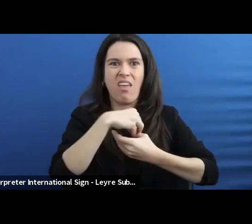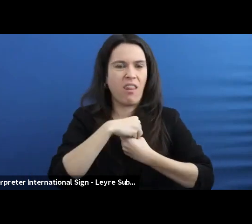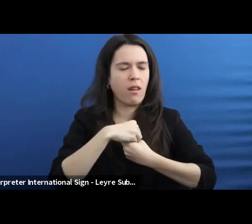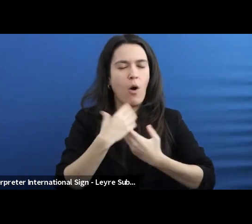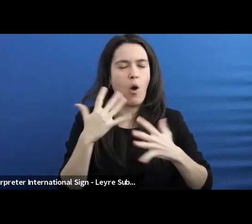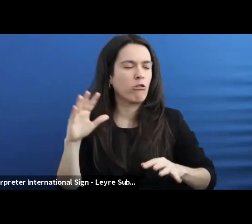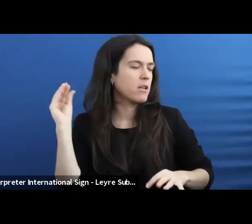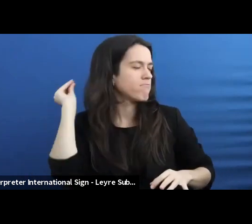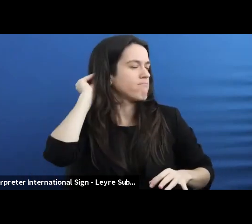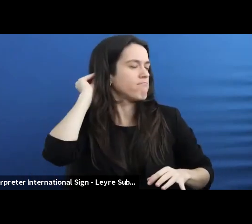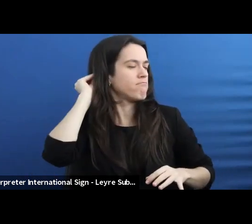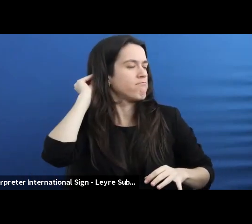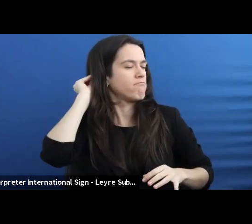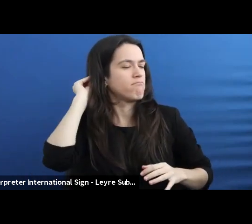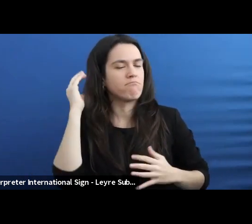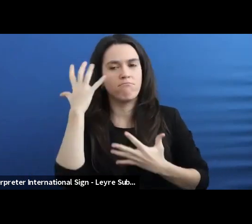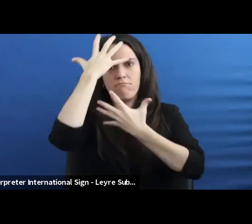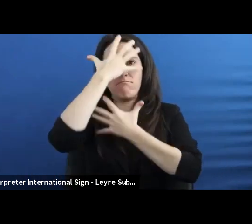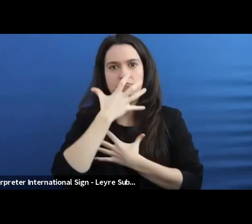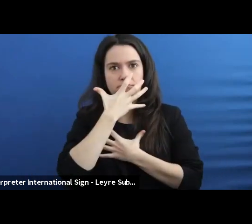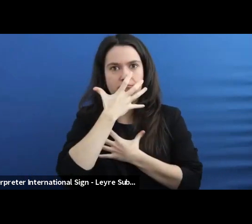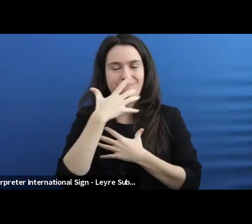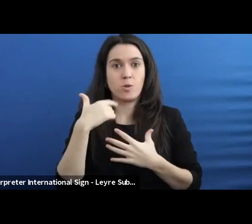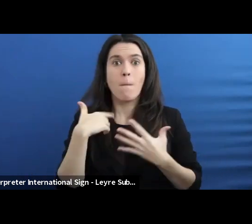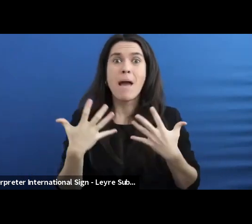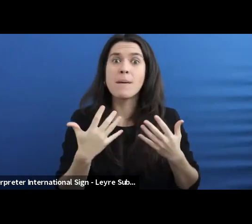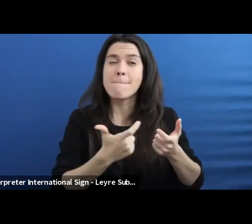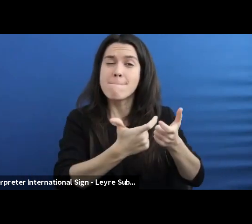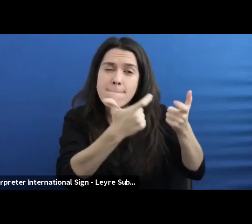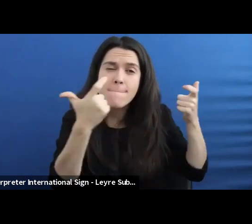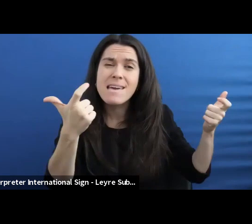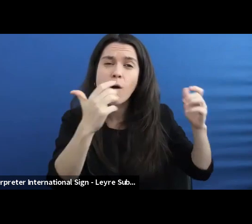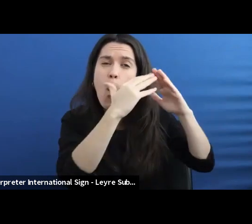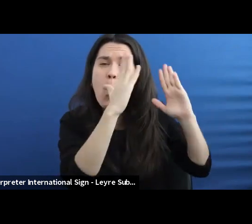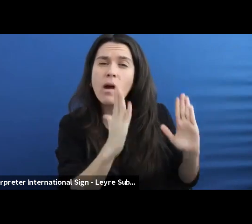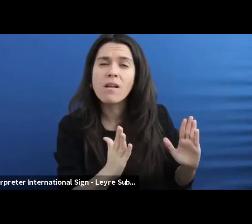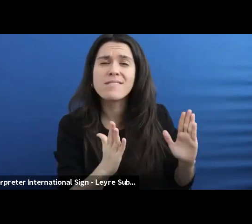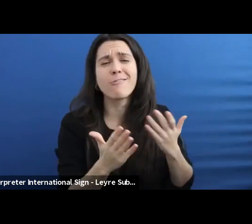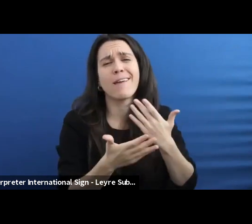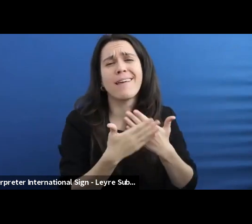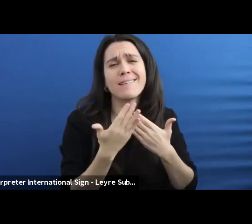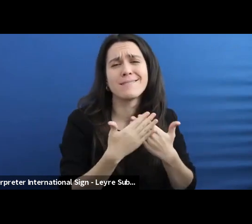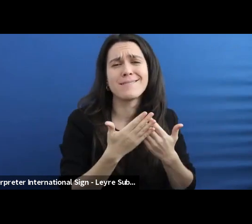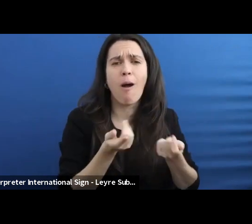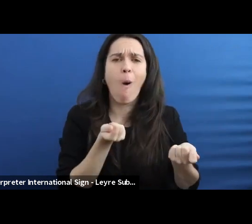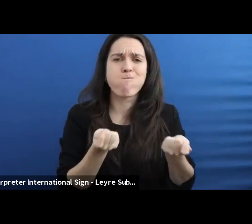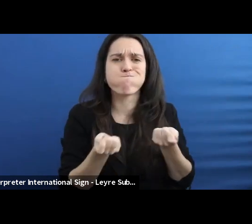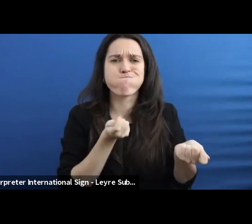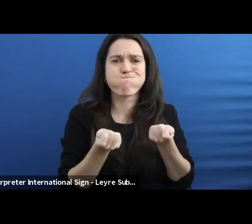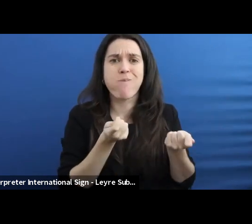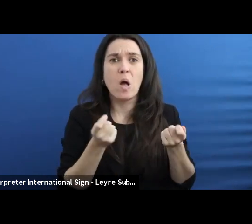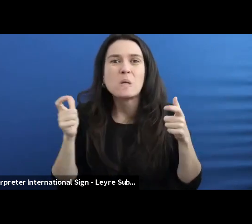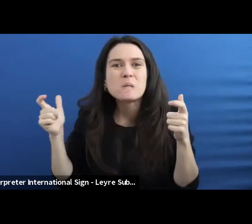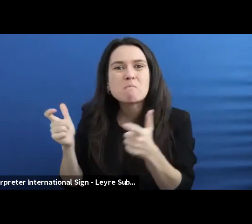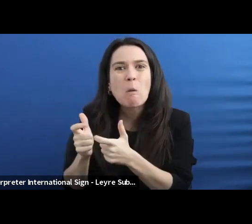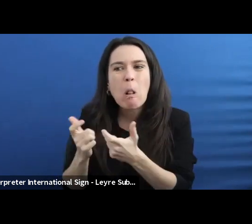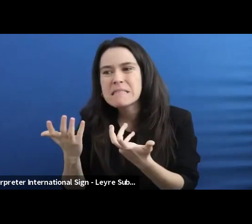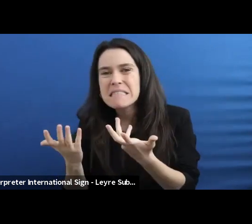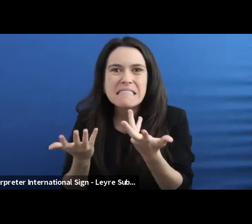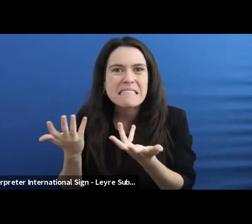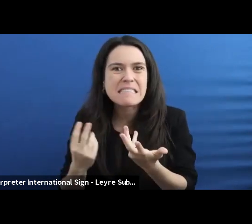easier for a larger organization to do this than a small one because they have possibility of measuring, of controlling, of